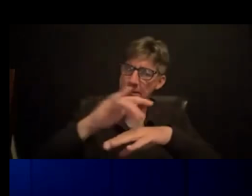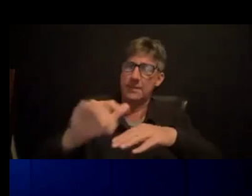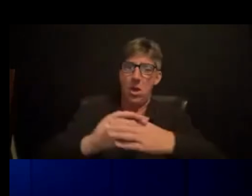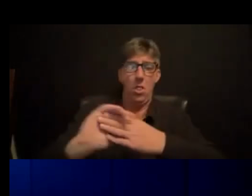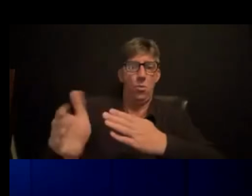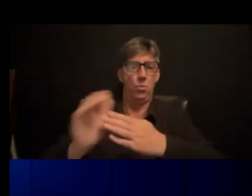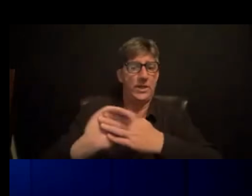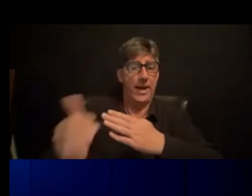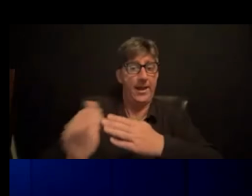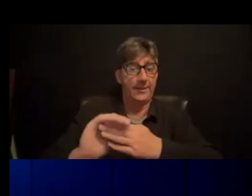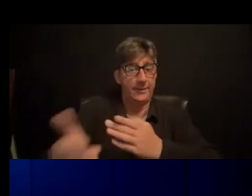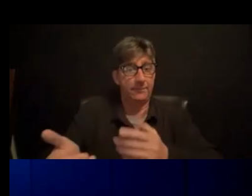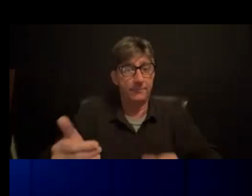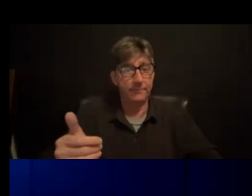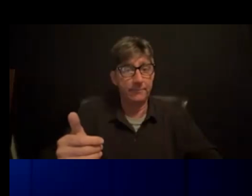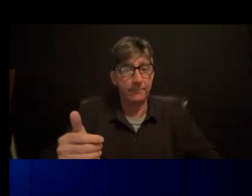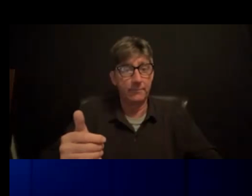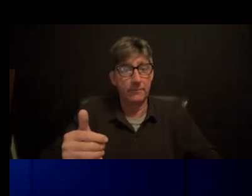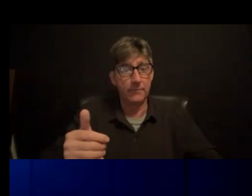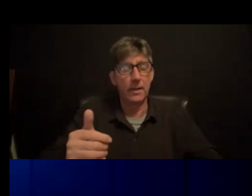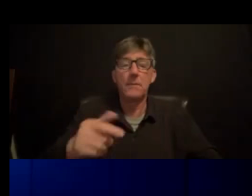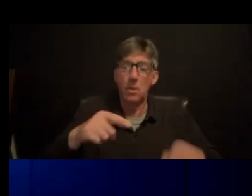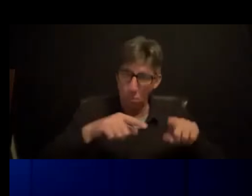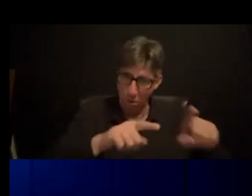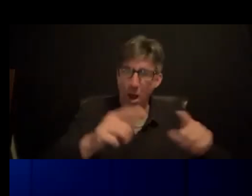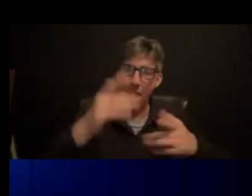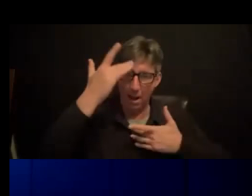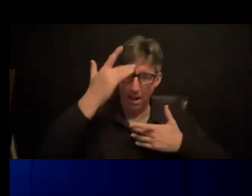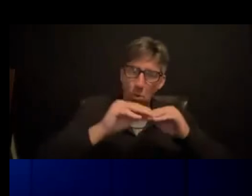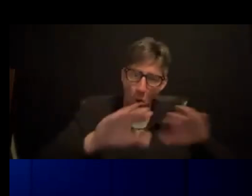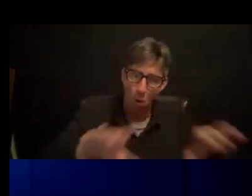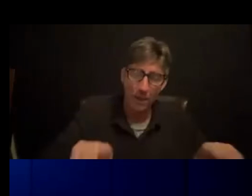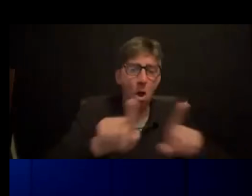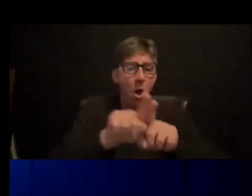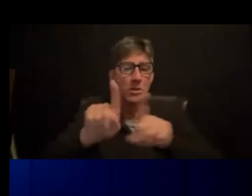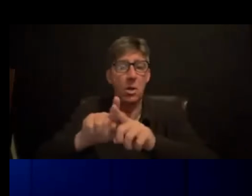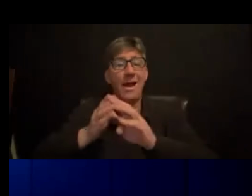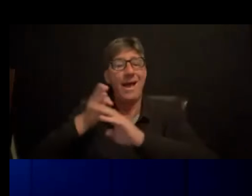of, while we're in COVID, and also as we come out of COVID,